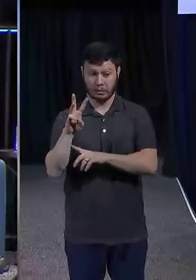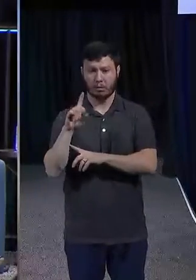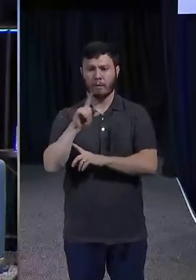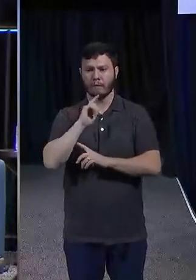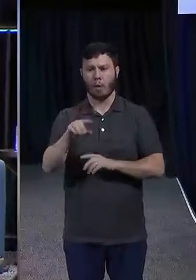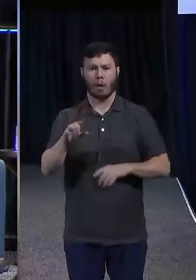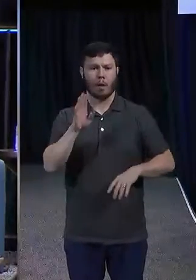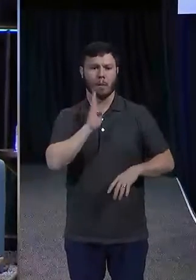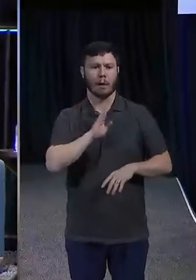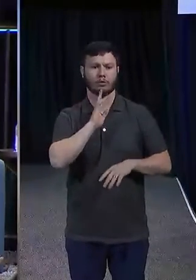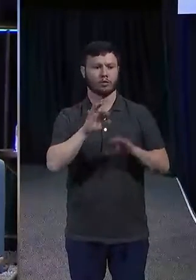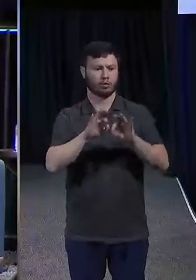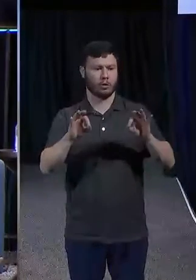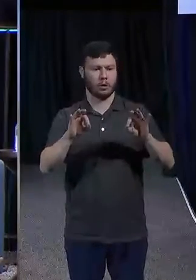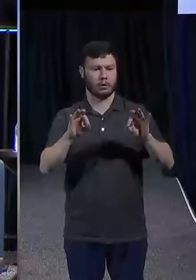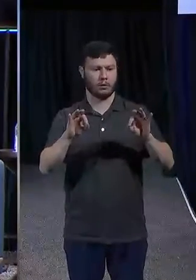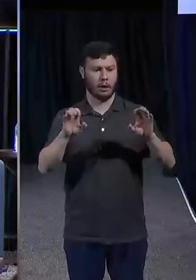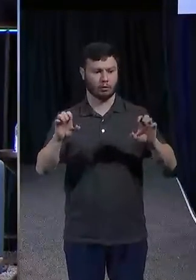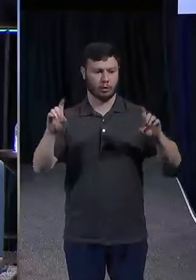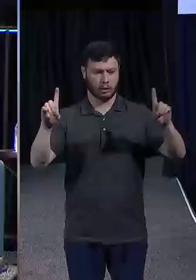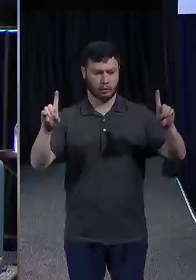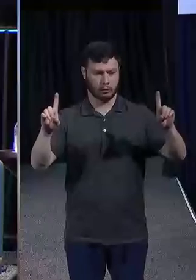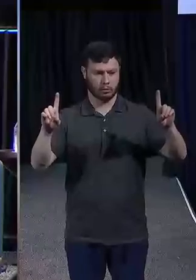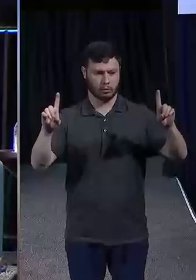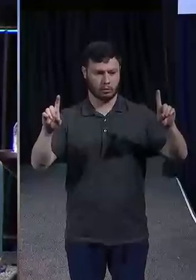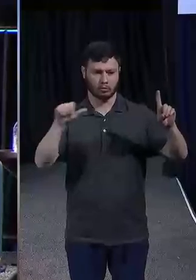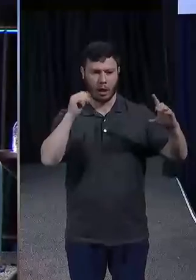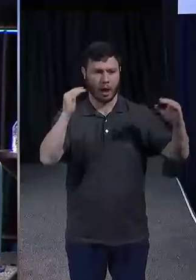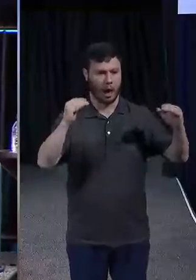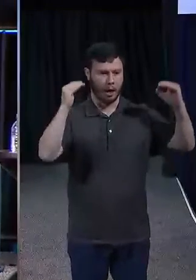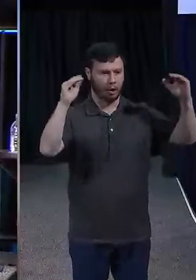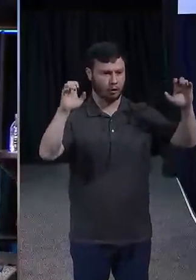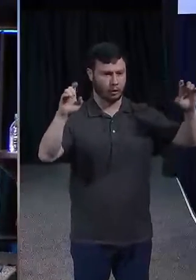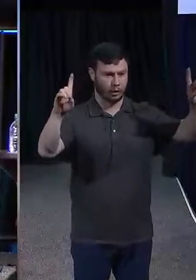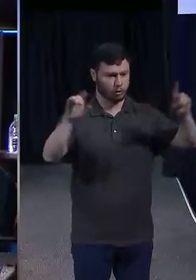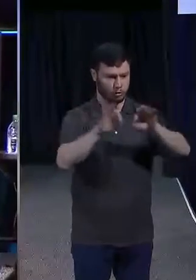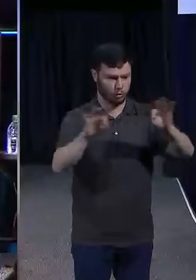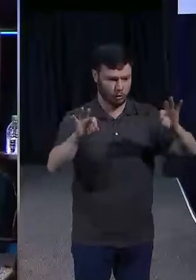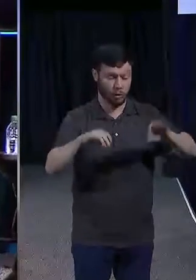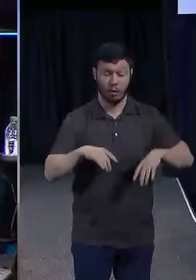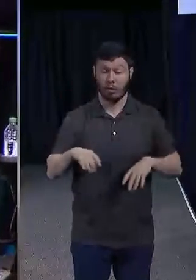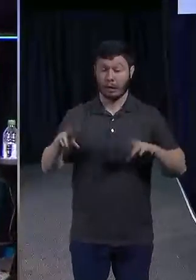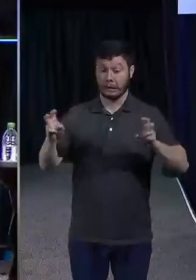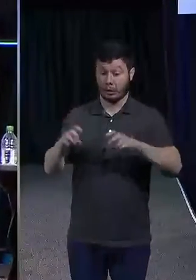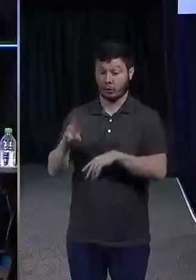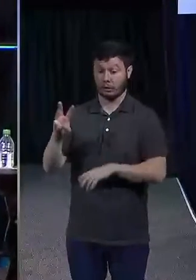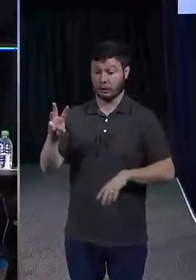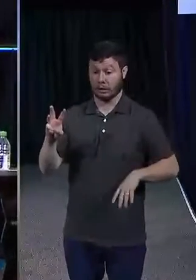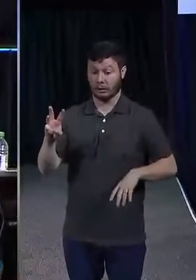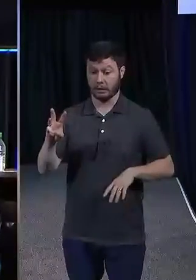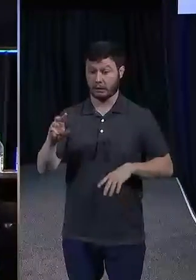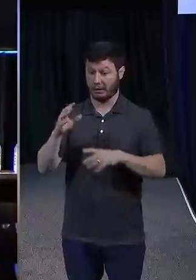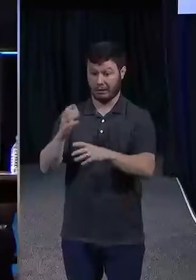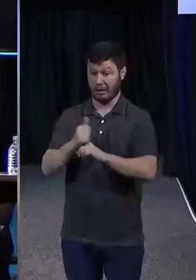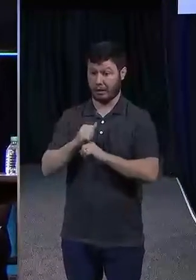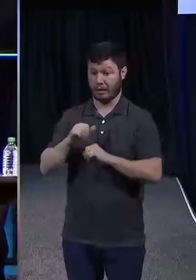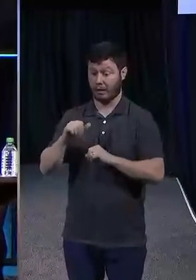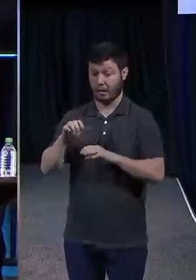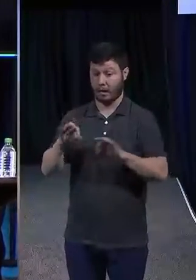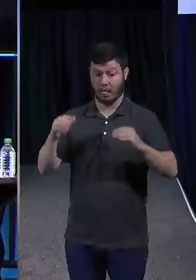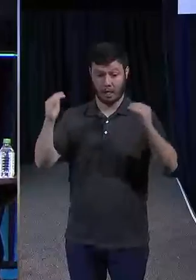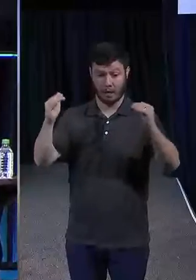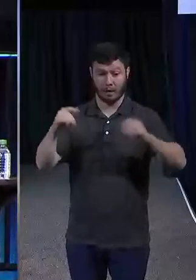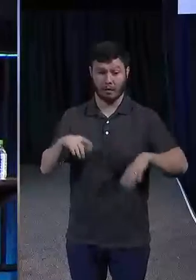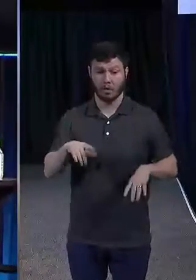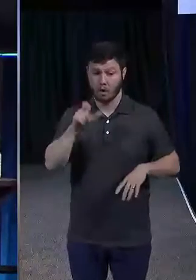undergraduate education. It wasn't about who I hire. Title VI is not about who you hire. Title VII is about who you